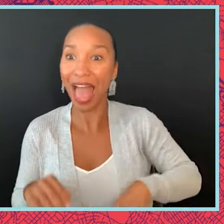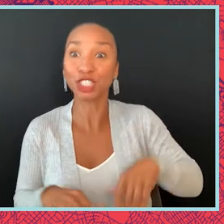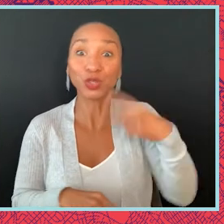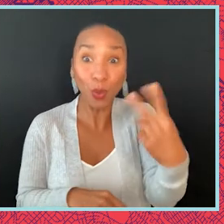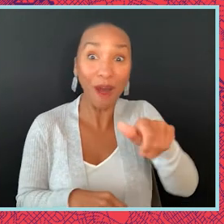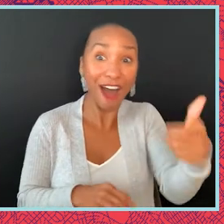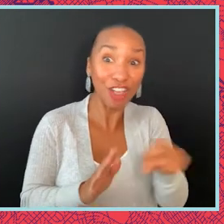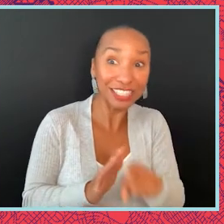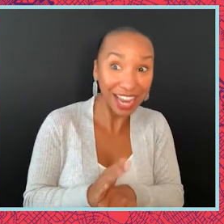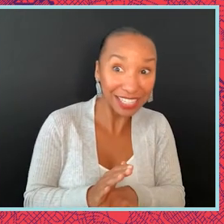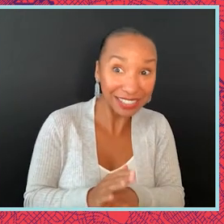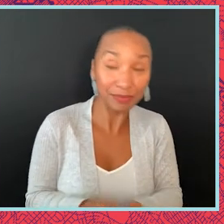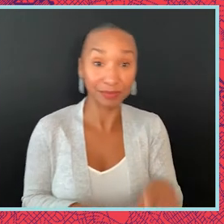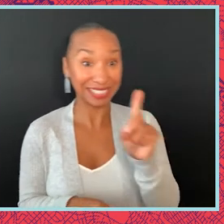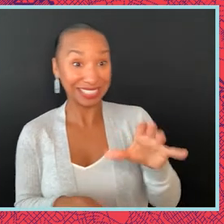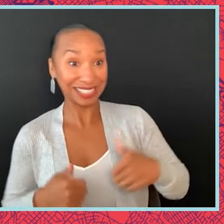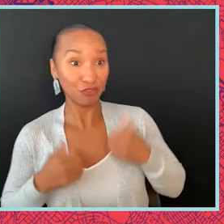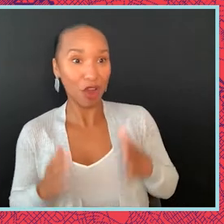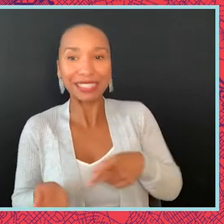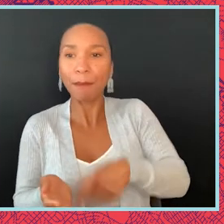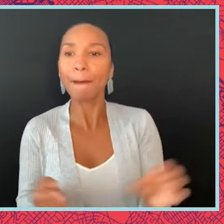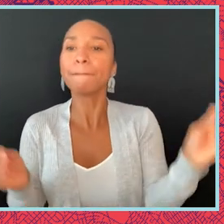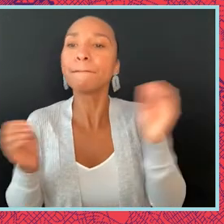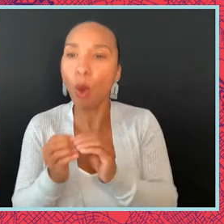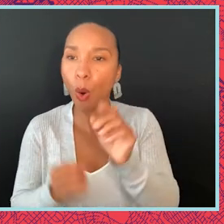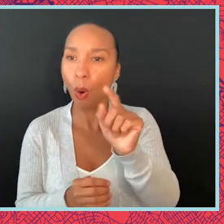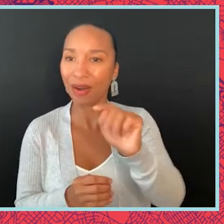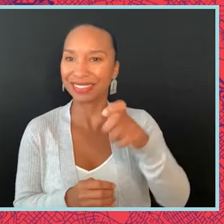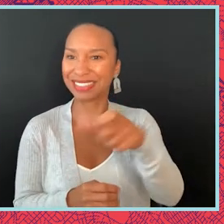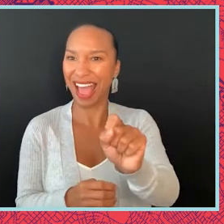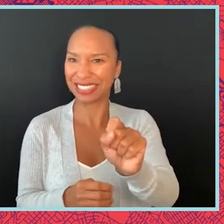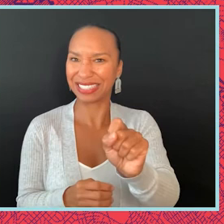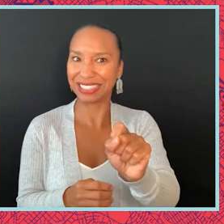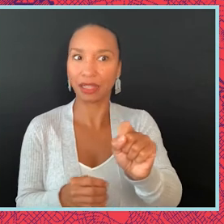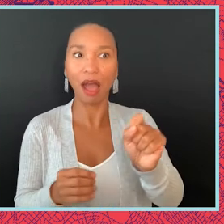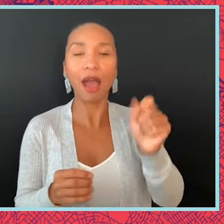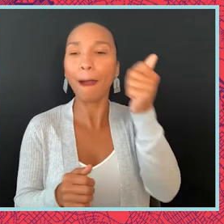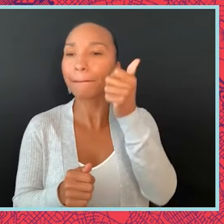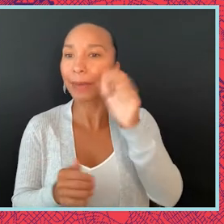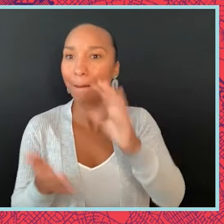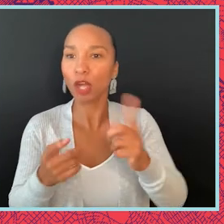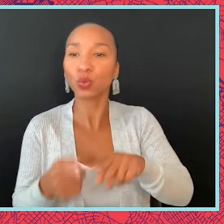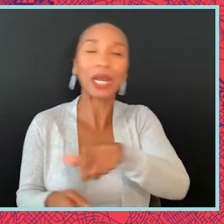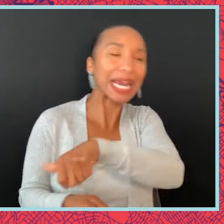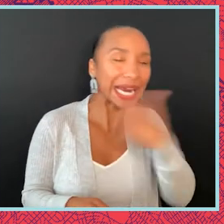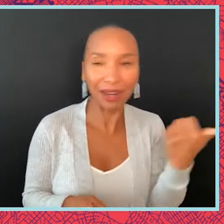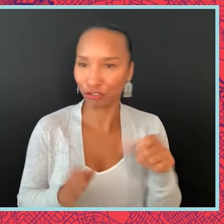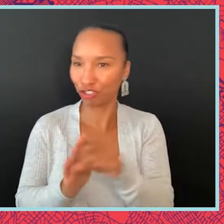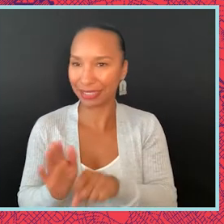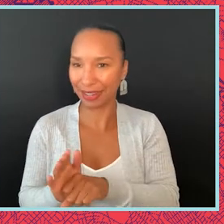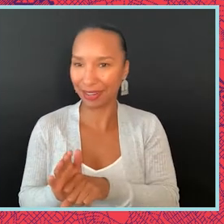two states. Not only that, but D.C. residents pay more taxes per capita than residents of any